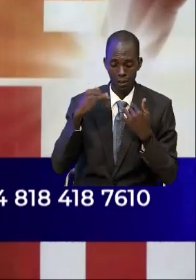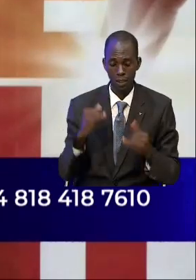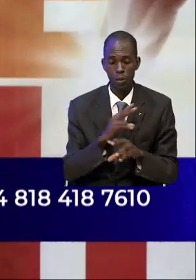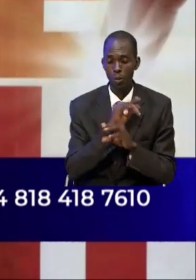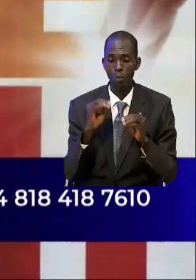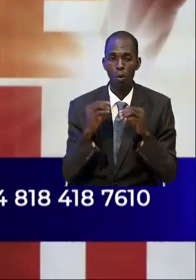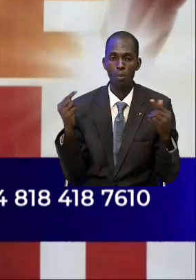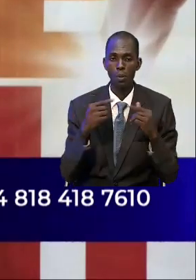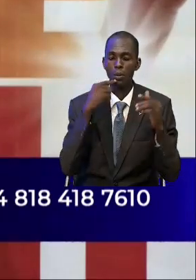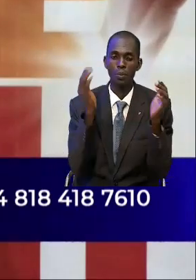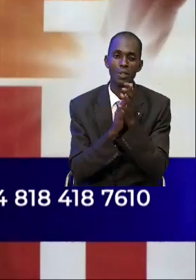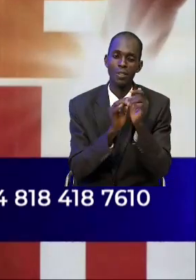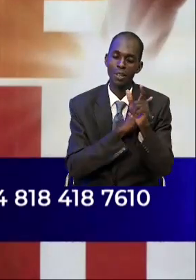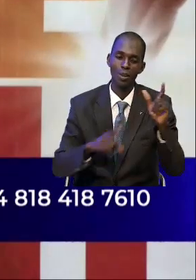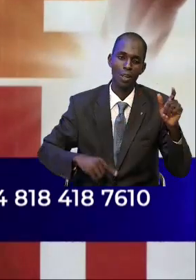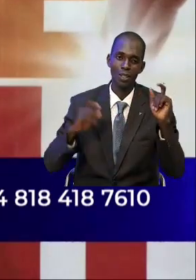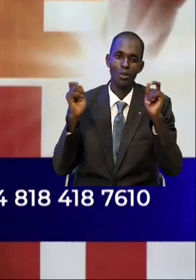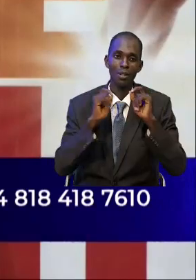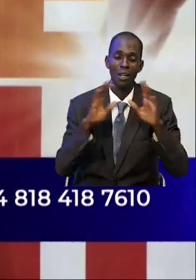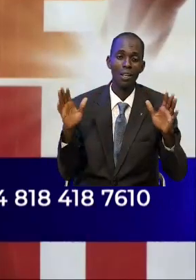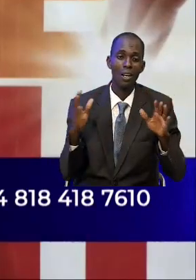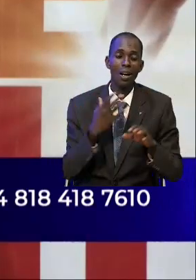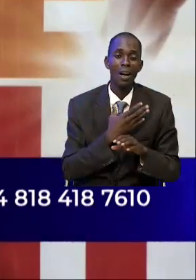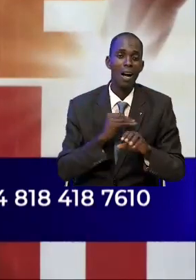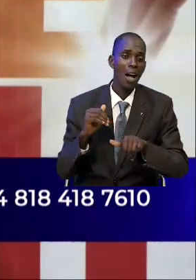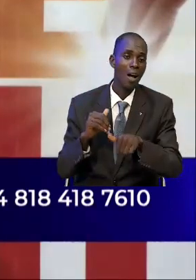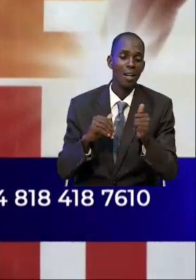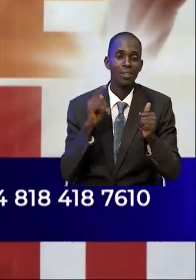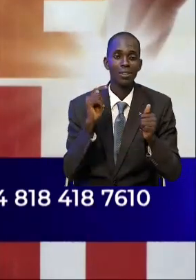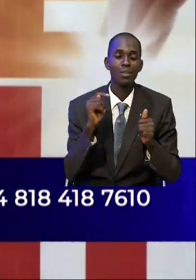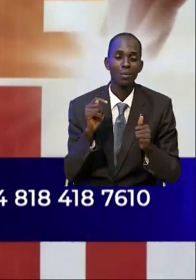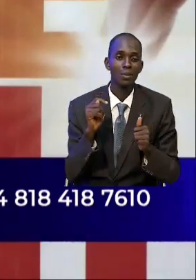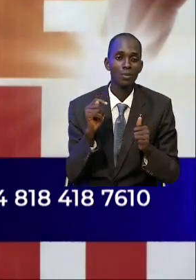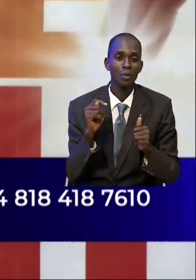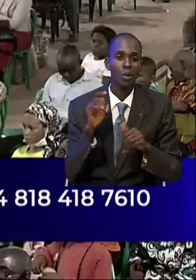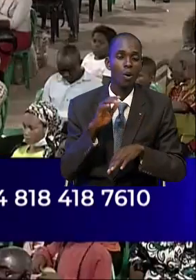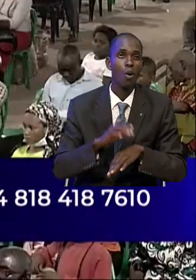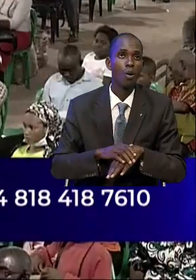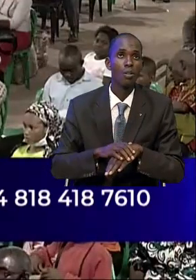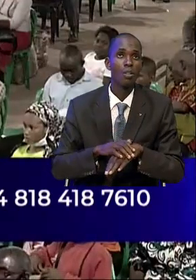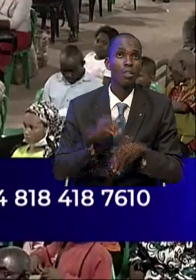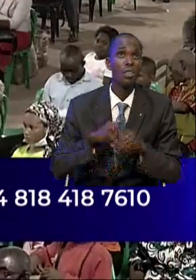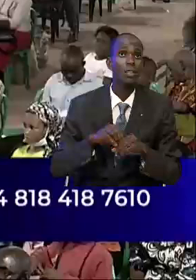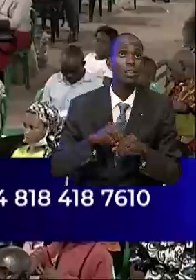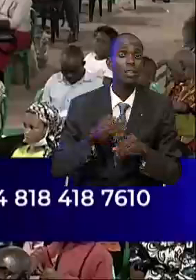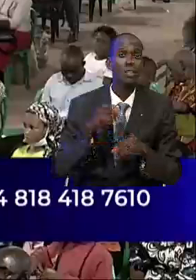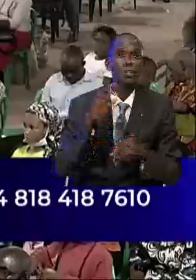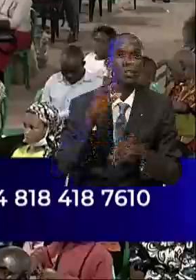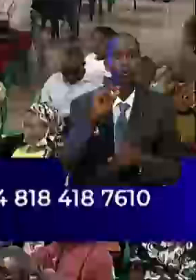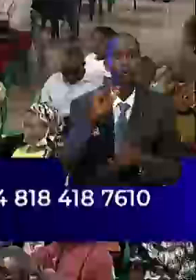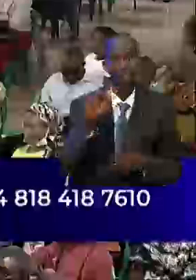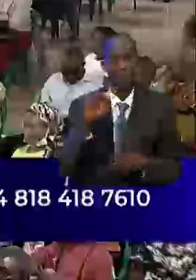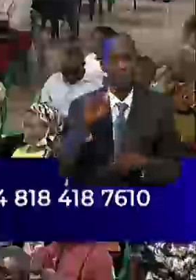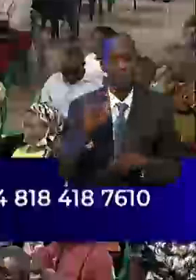pain. But since that day till now, I am not feeling the pains again. Praise the Lord. And another